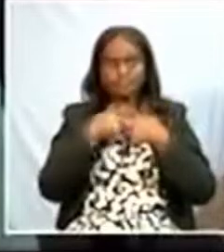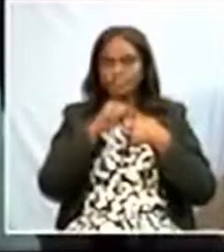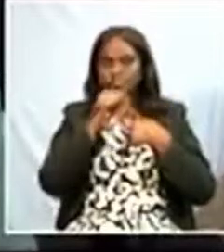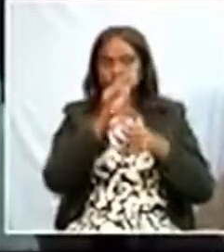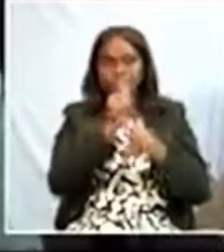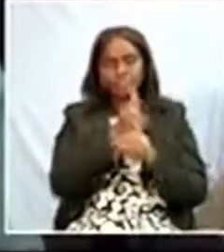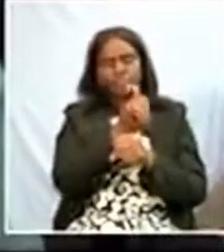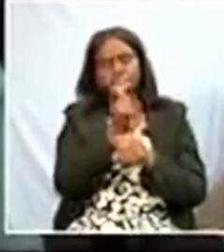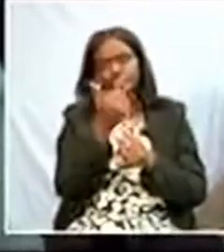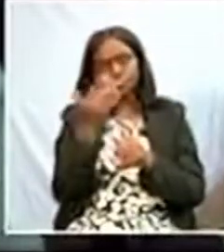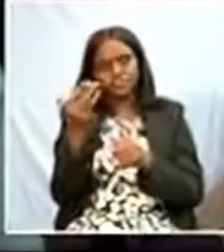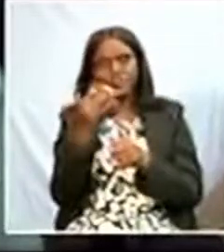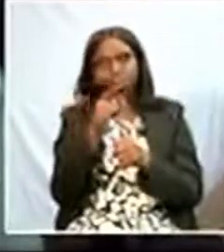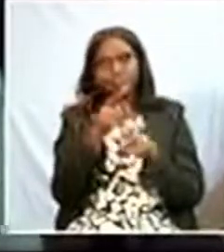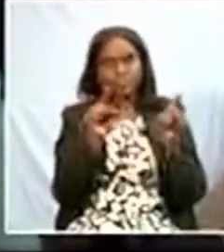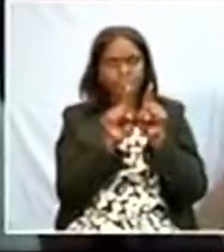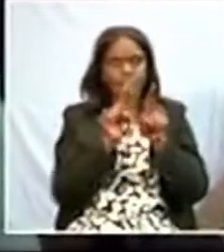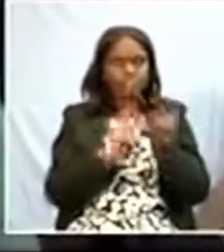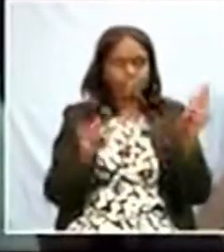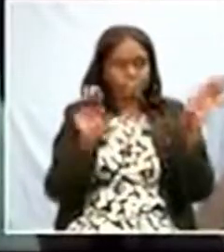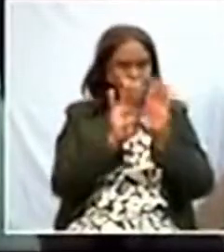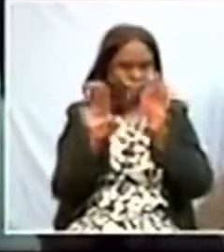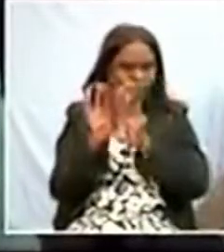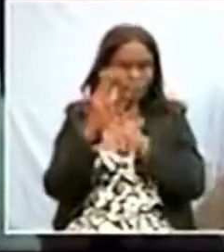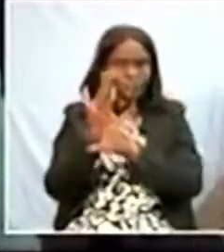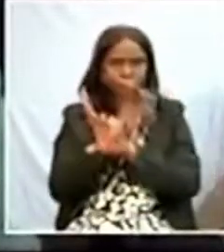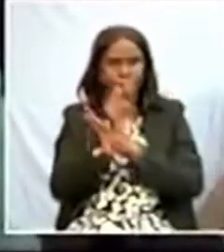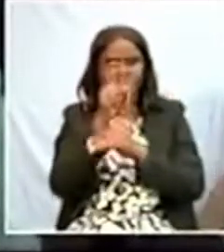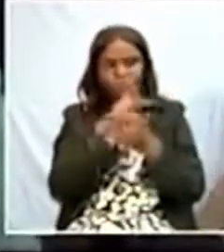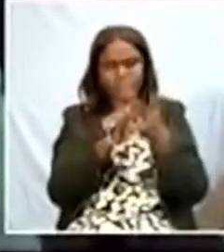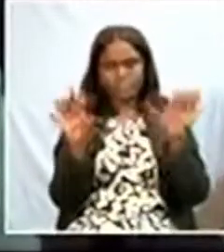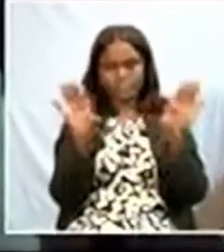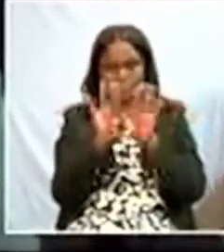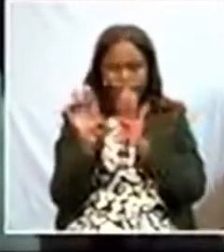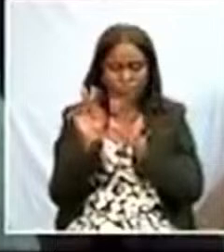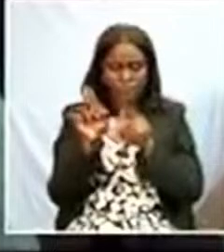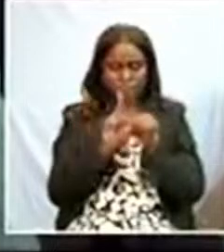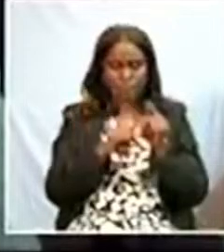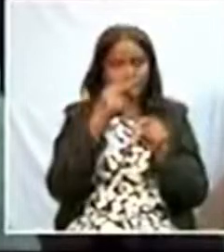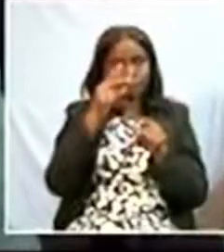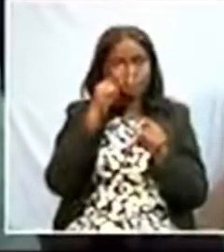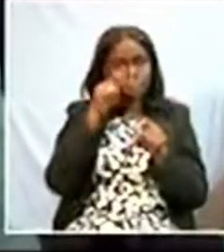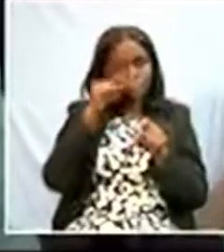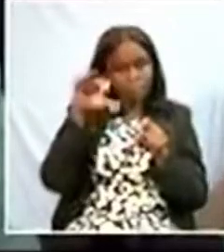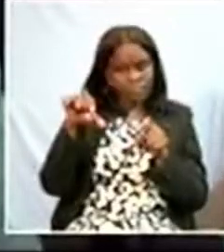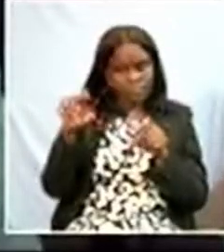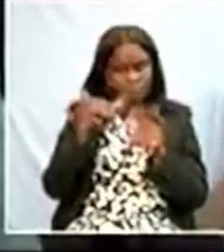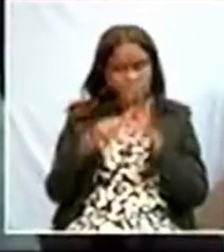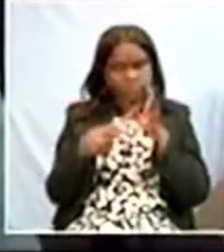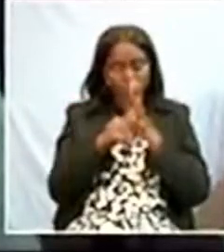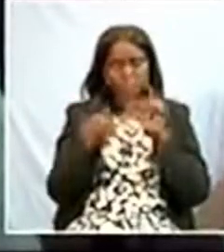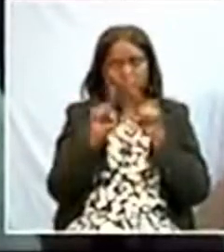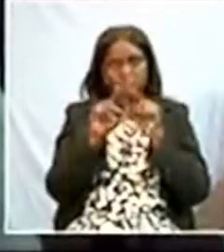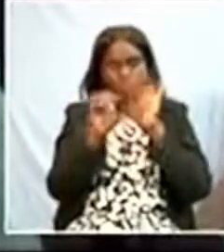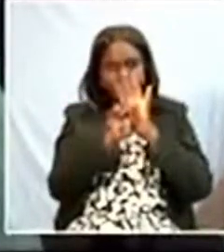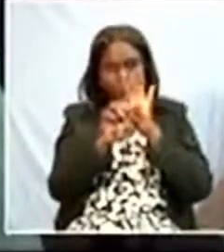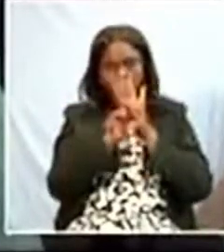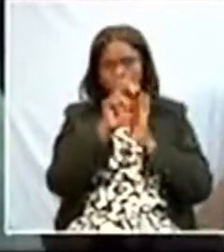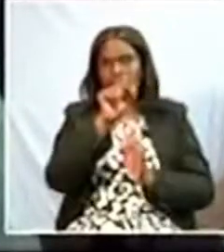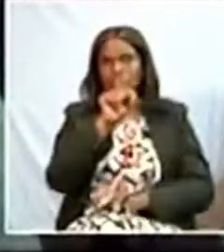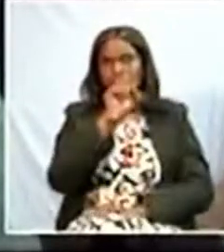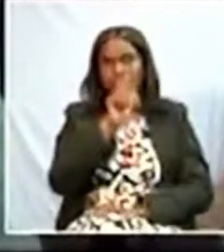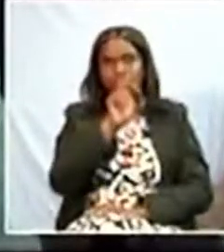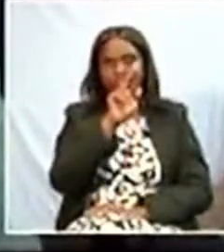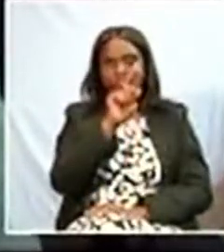received anything. They are almost closing. It's a week before closing. And look at a girl child in a town like where Notec is in